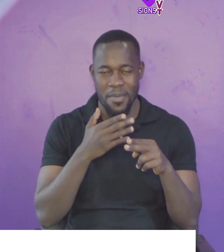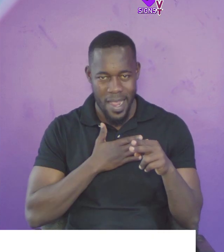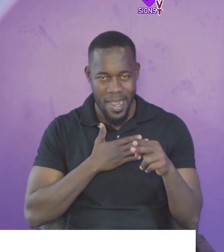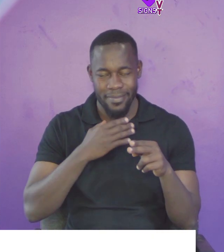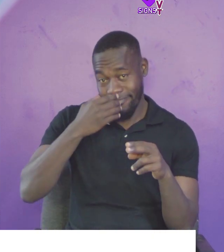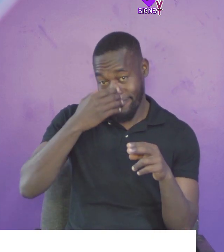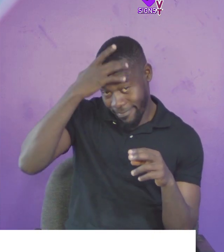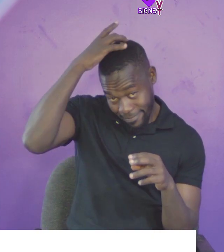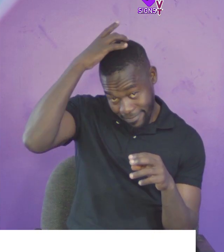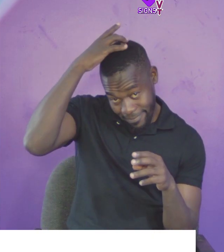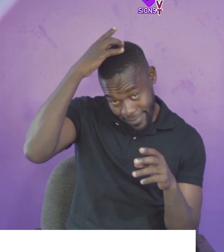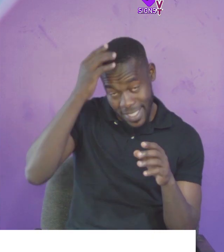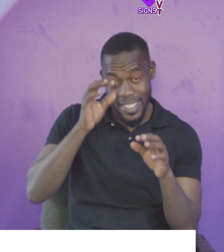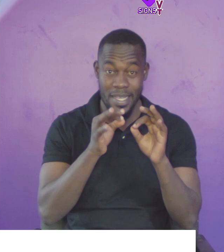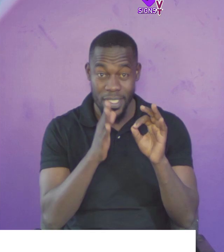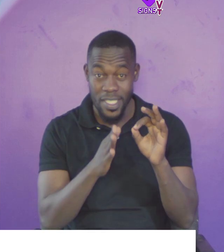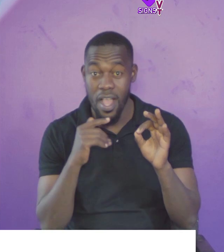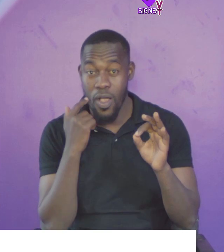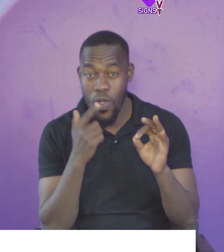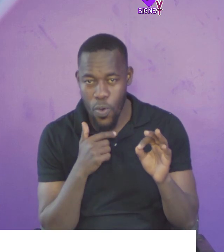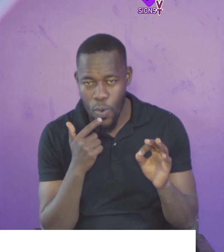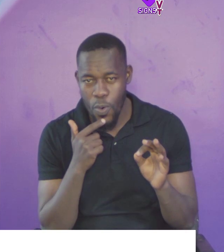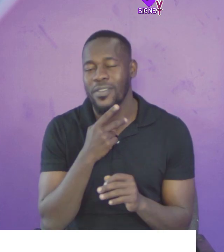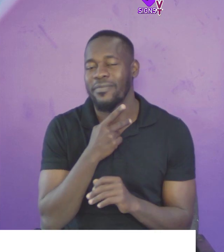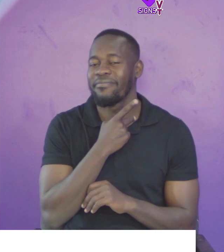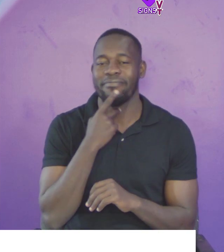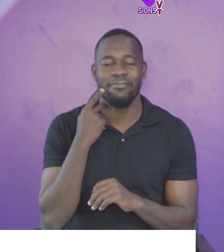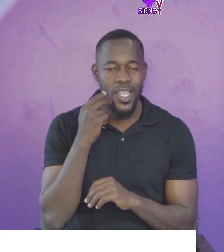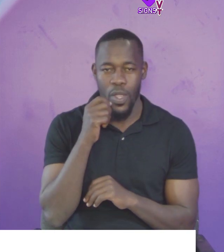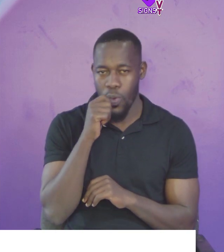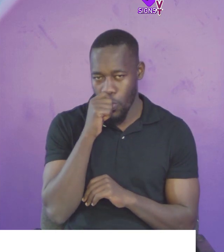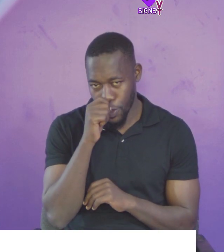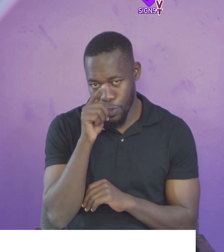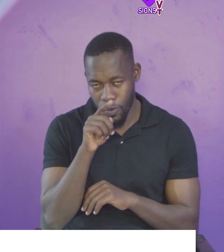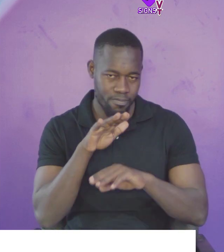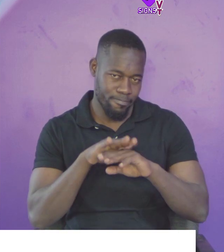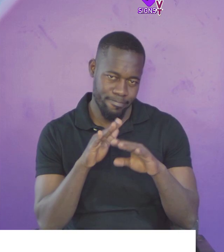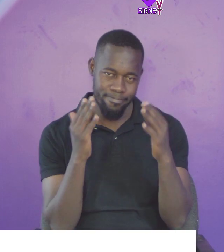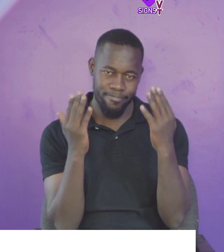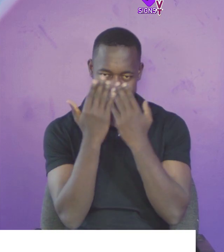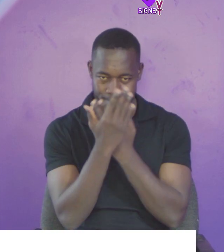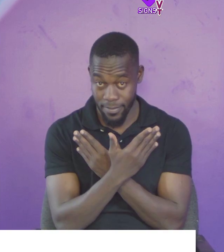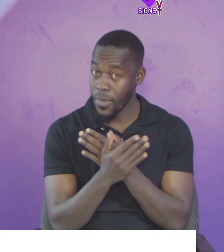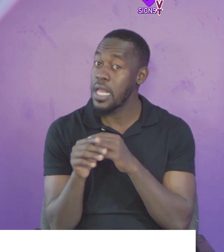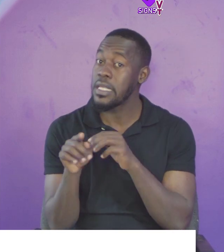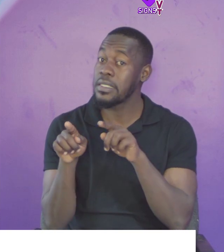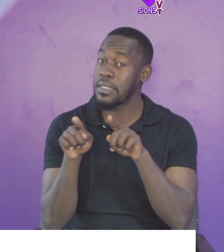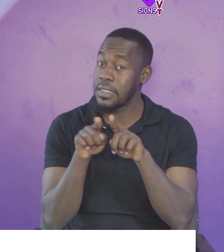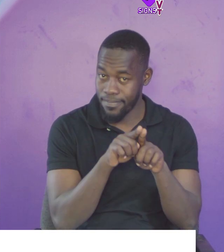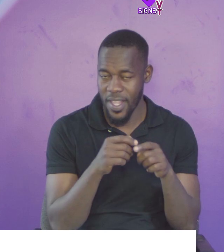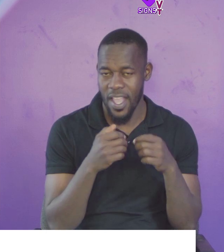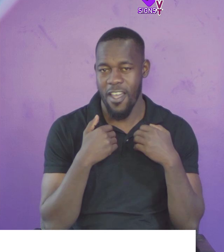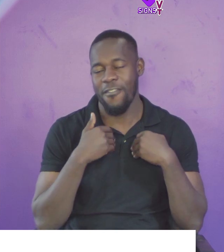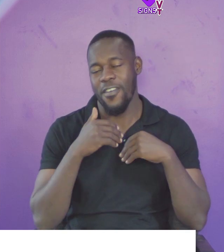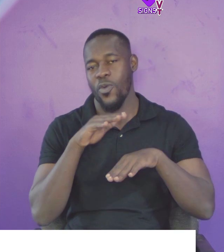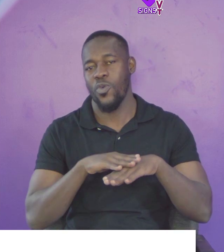language interpreter has been Philip Omondi. We wish you a good night. Also, have a great weekend